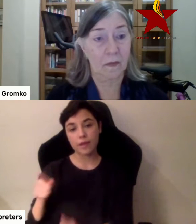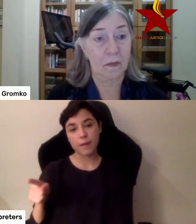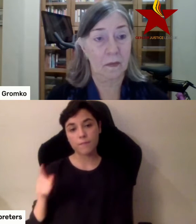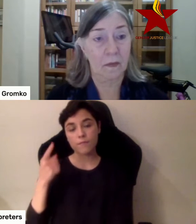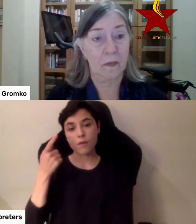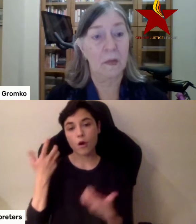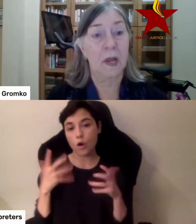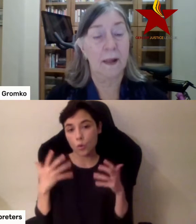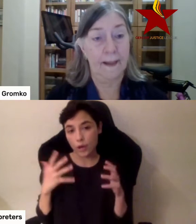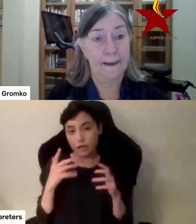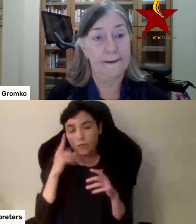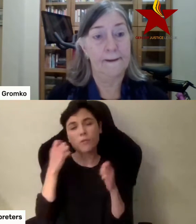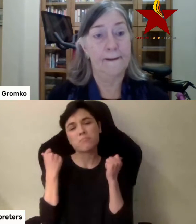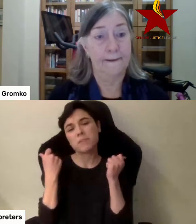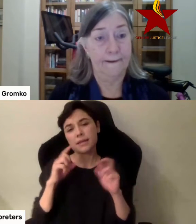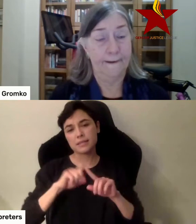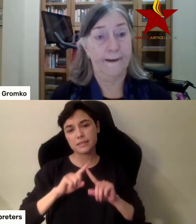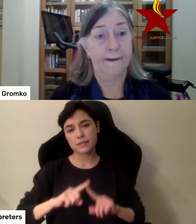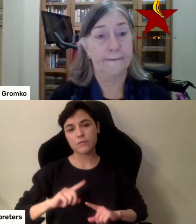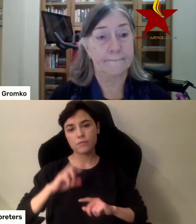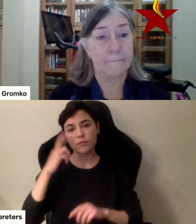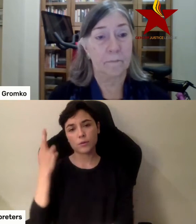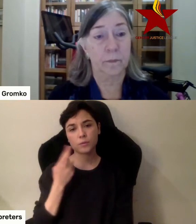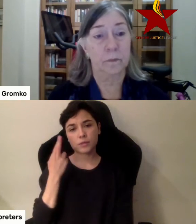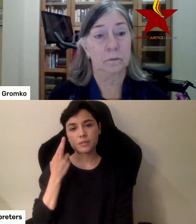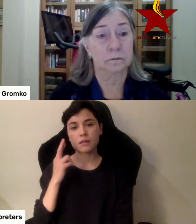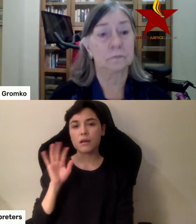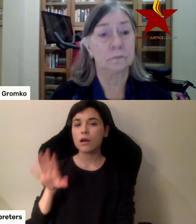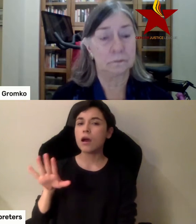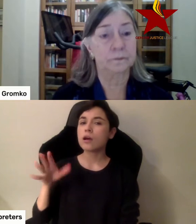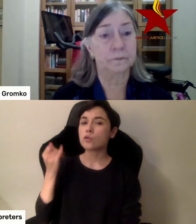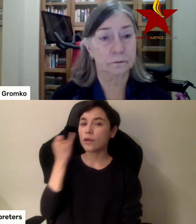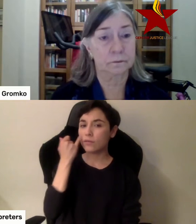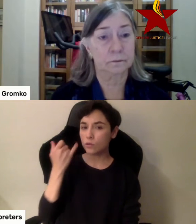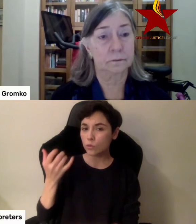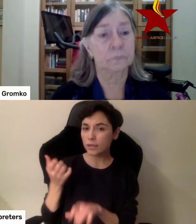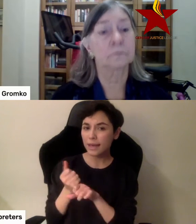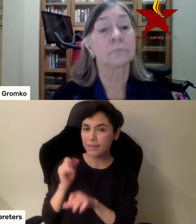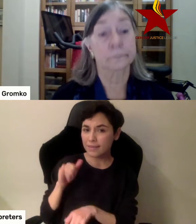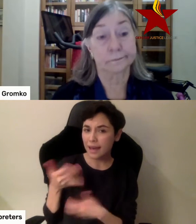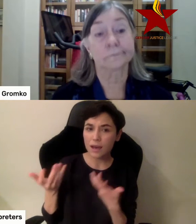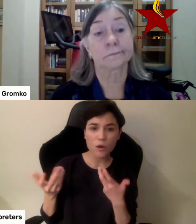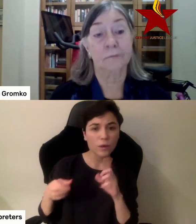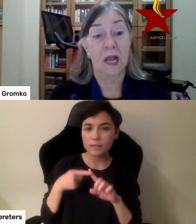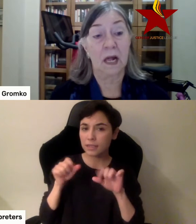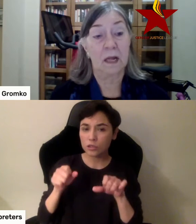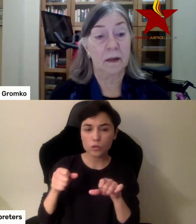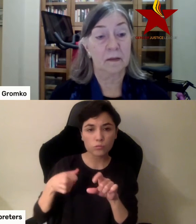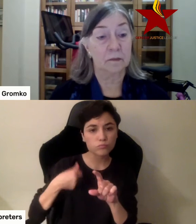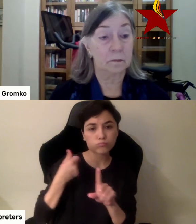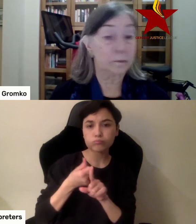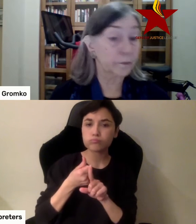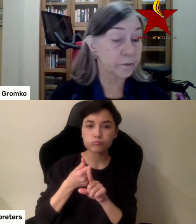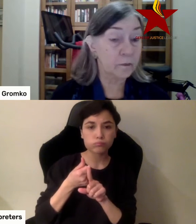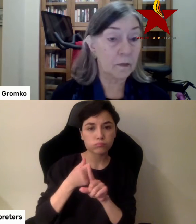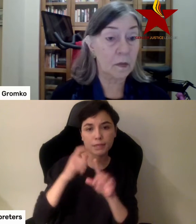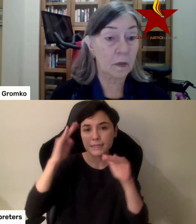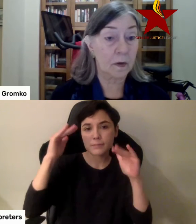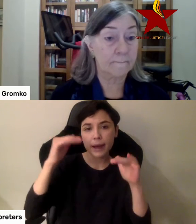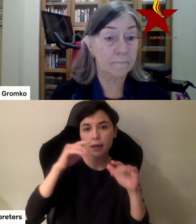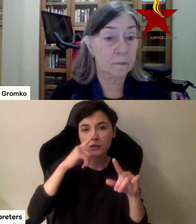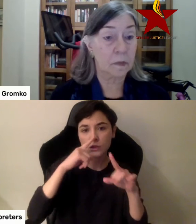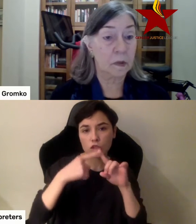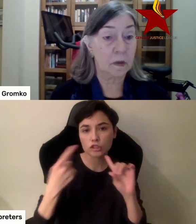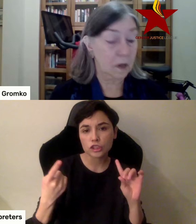right away, or will it be, you know, a few hours later and a few days later? So for those